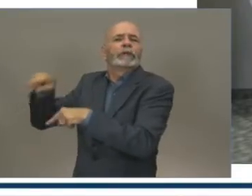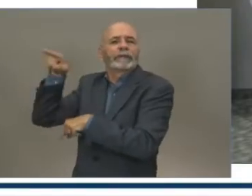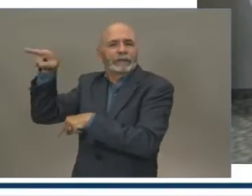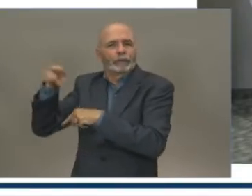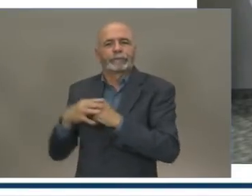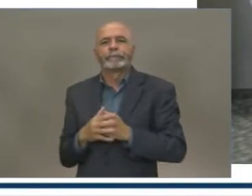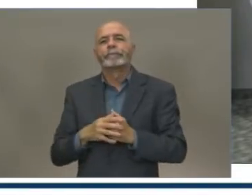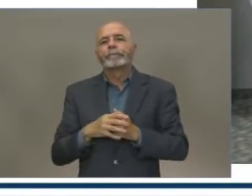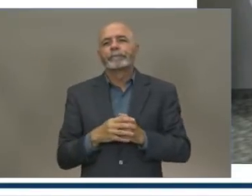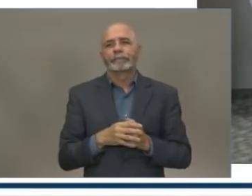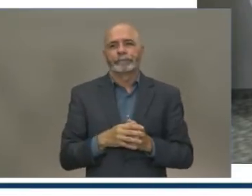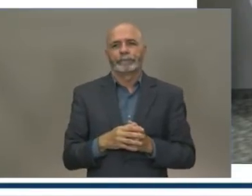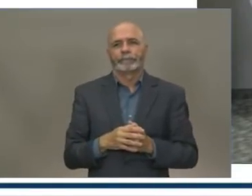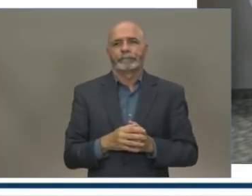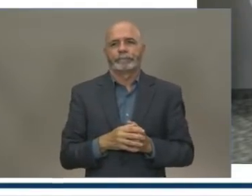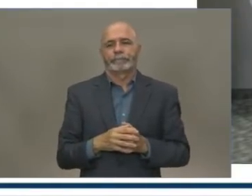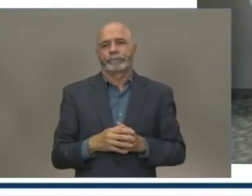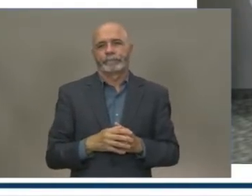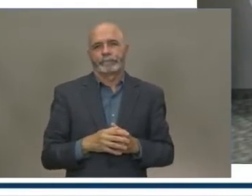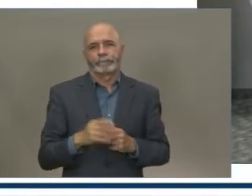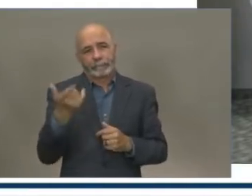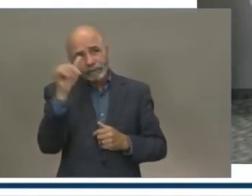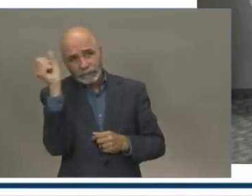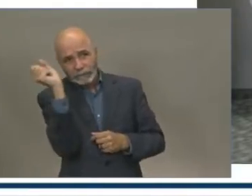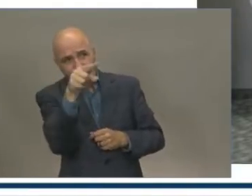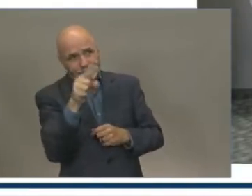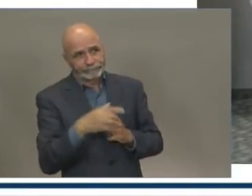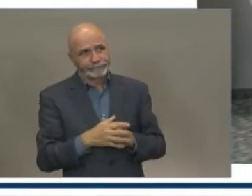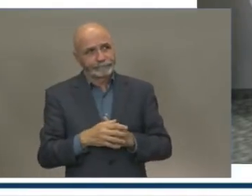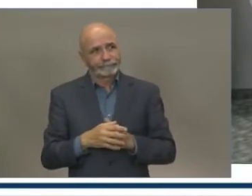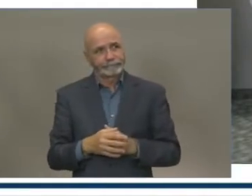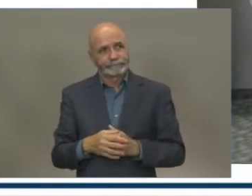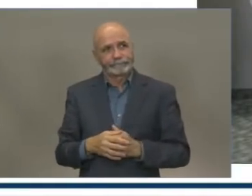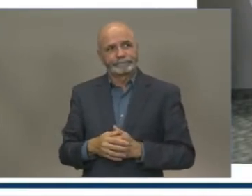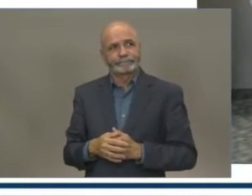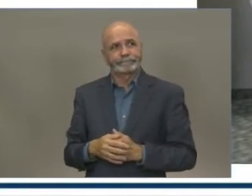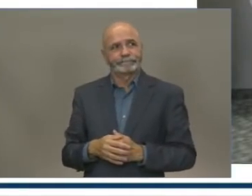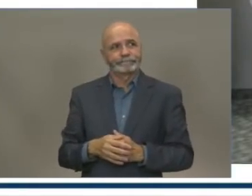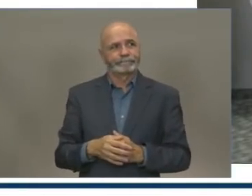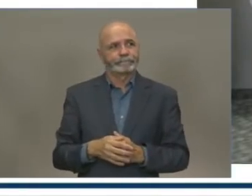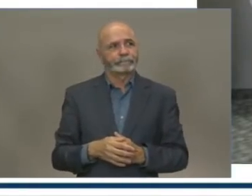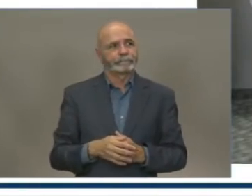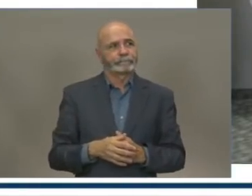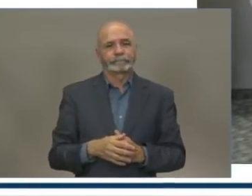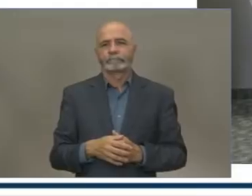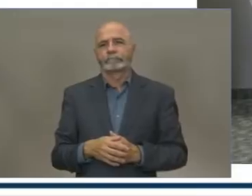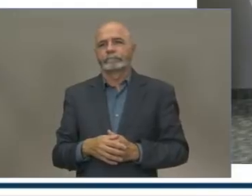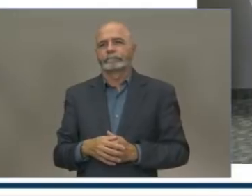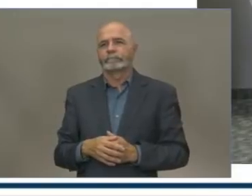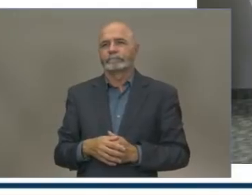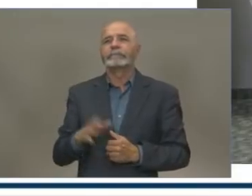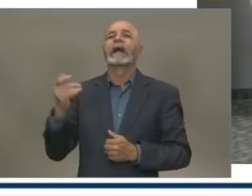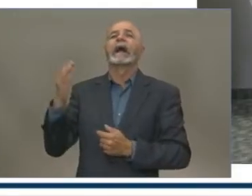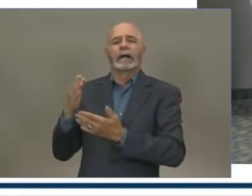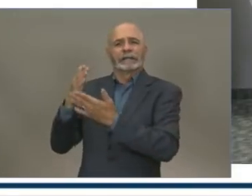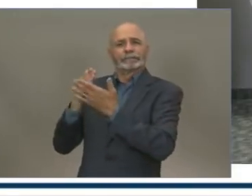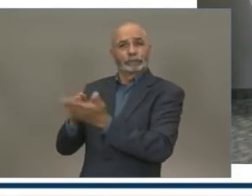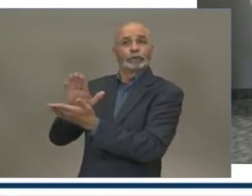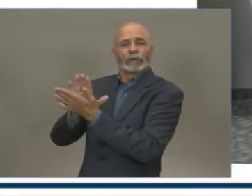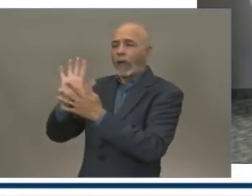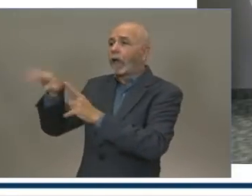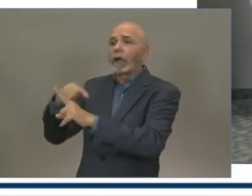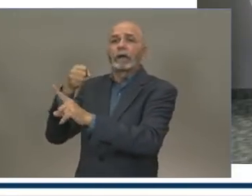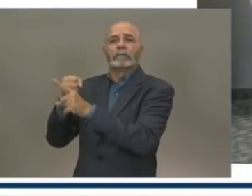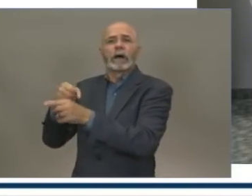follow-up. And I also wonder why some schools are so impacted and others are not. Taking the example